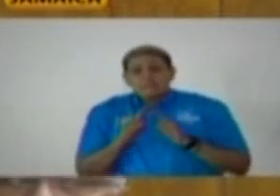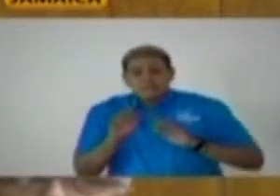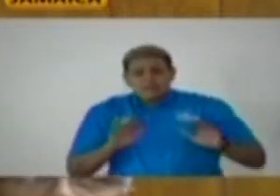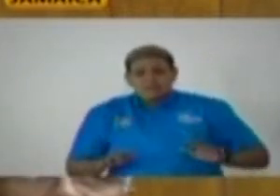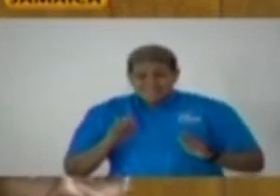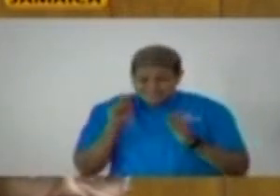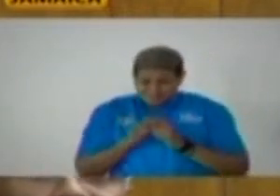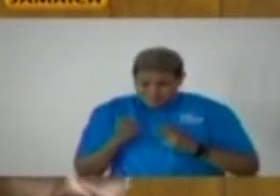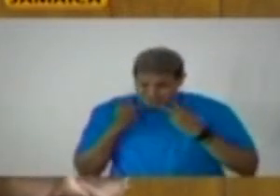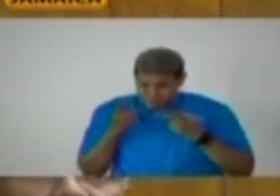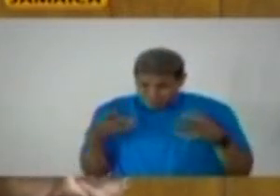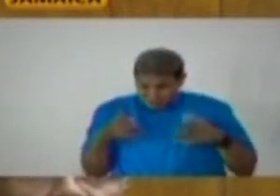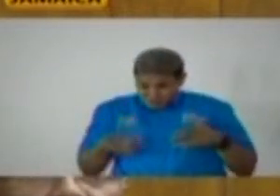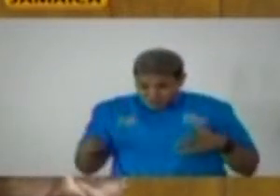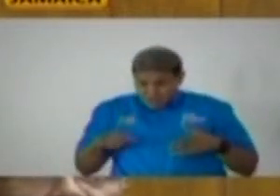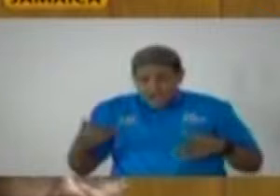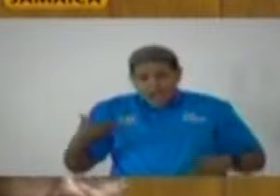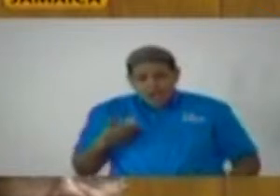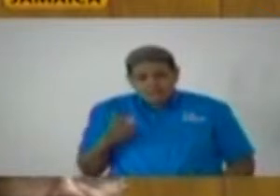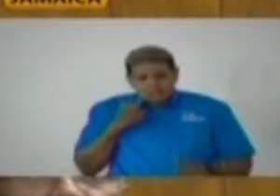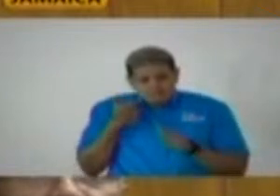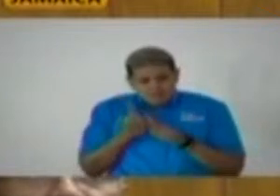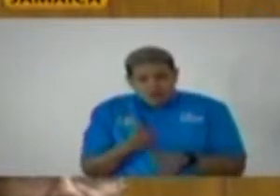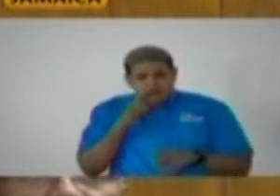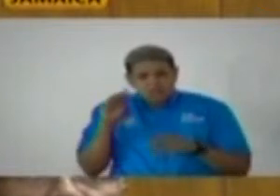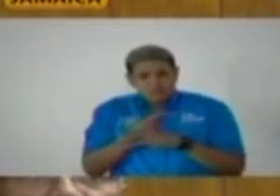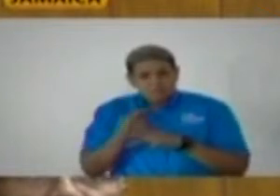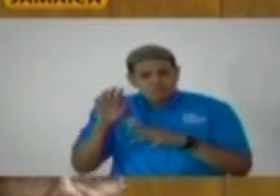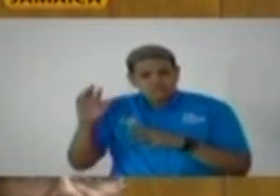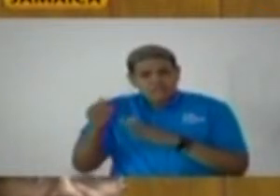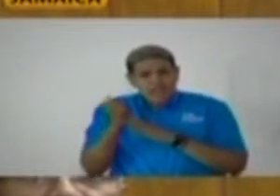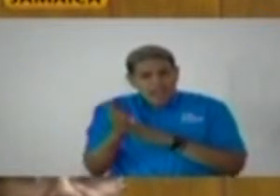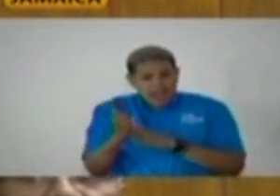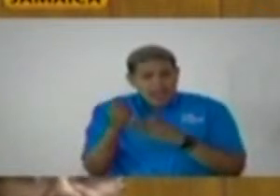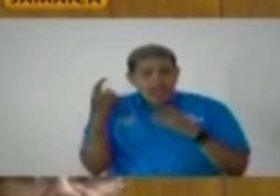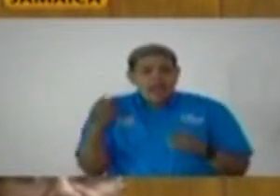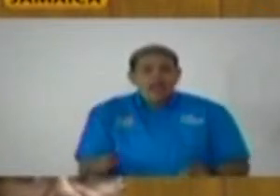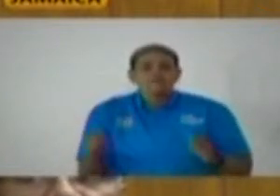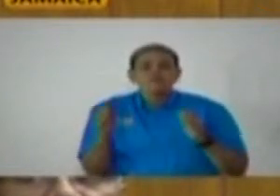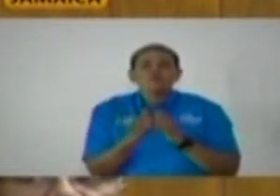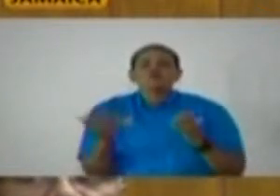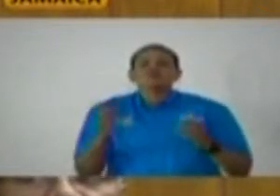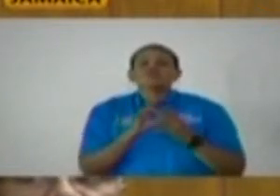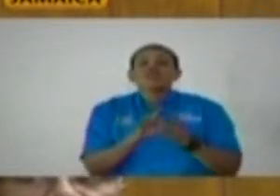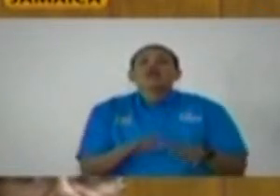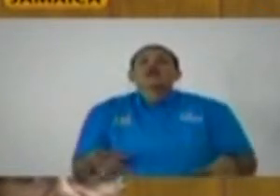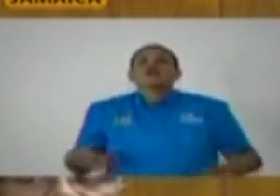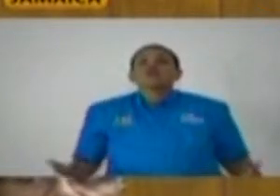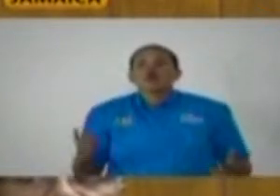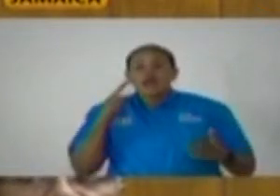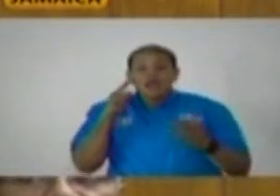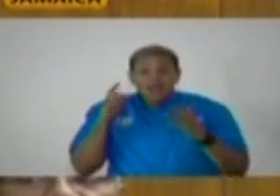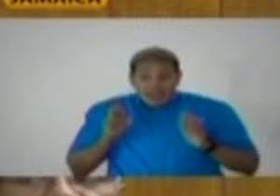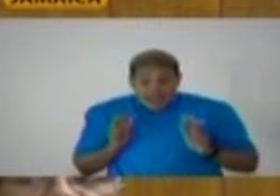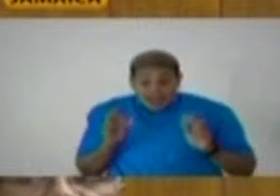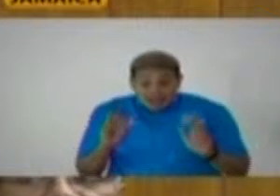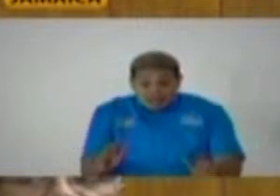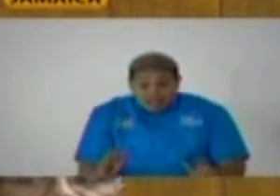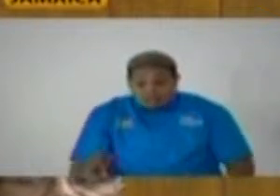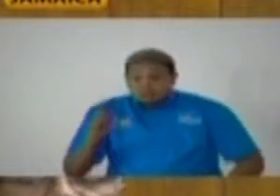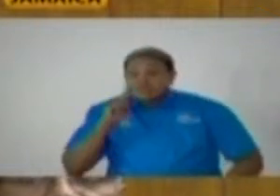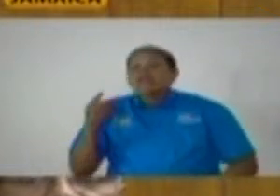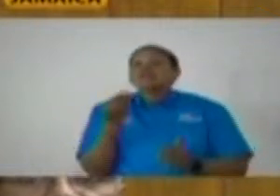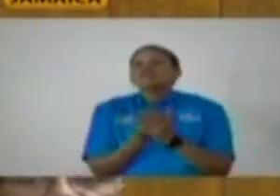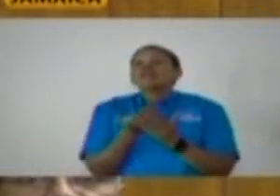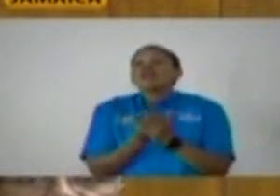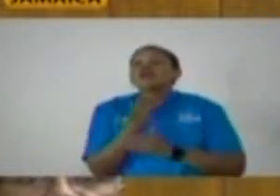the public bodies, that they are following the ministry's guidelines with respect to investments in